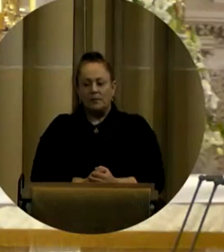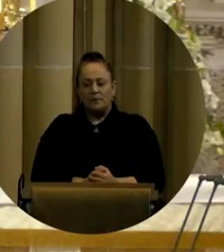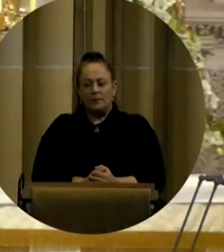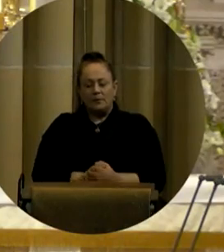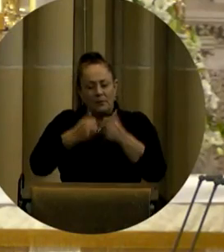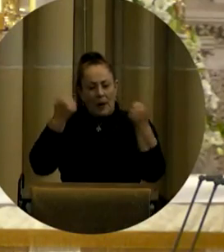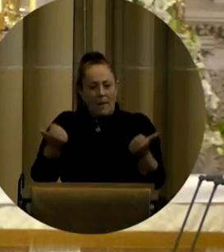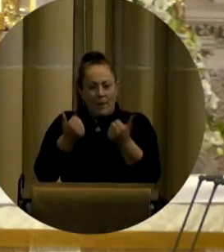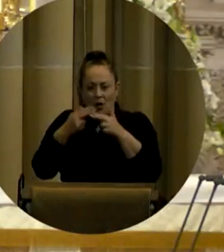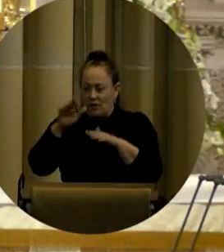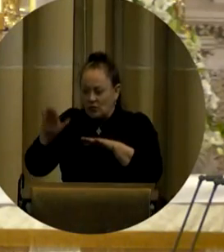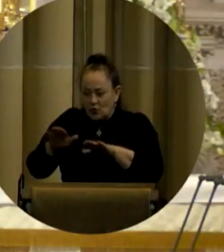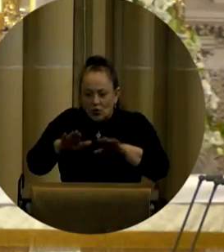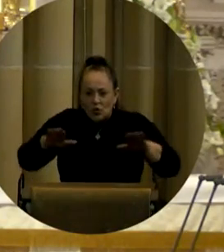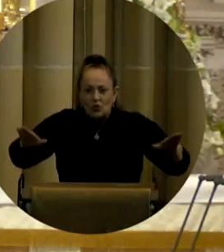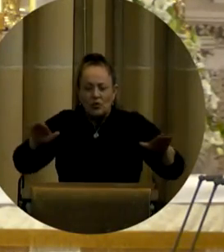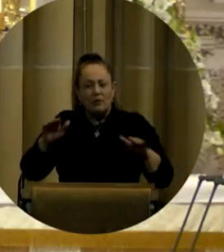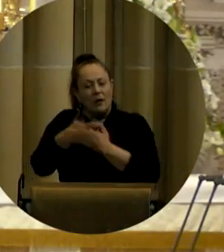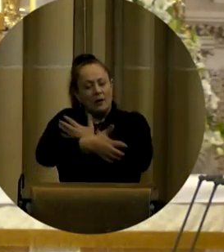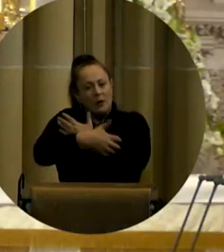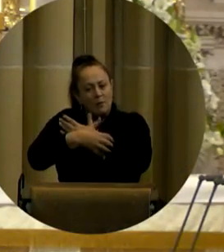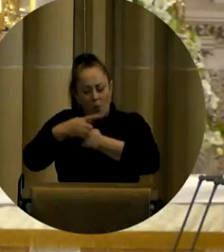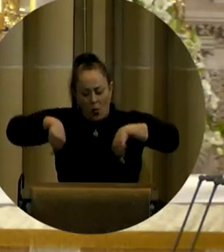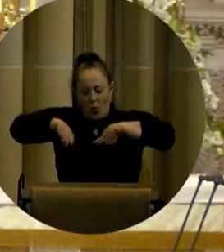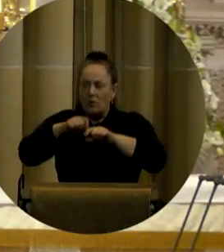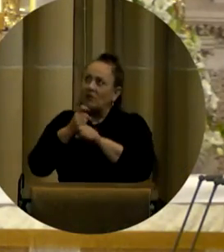and poor ones for whom he is especially Father,